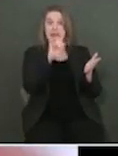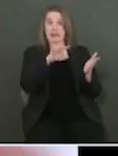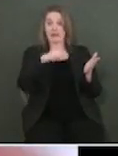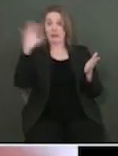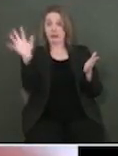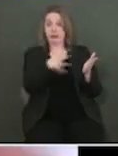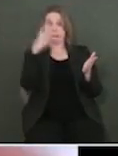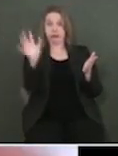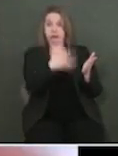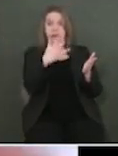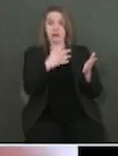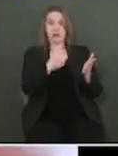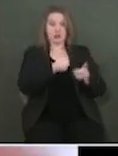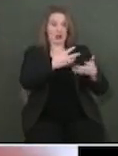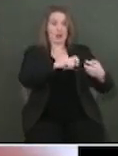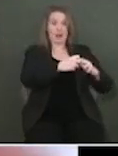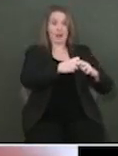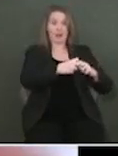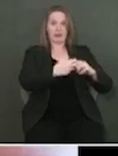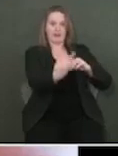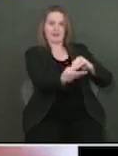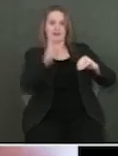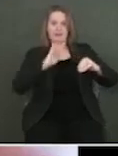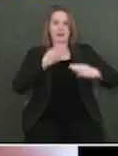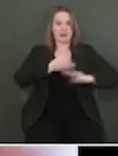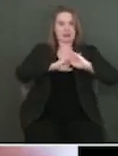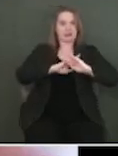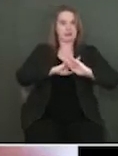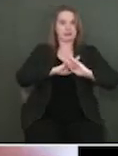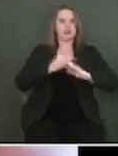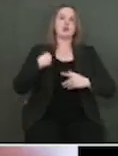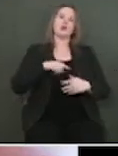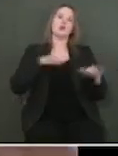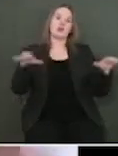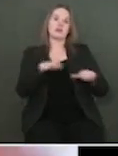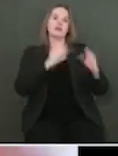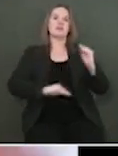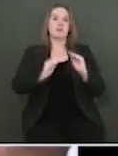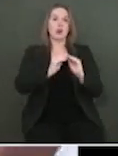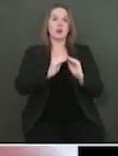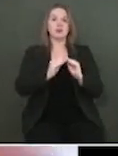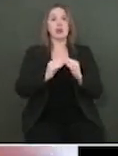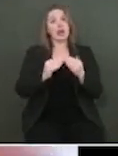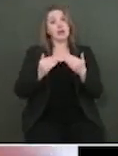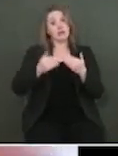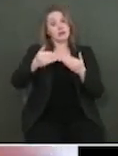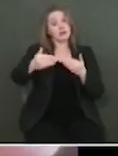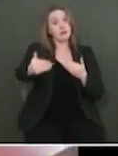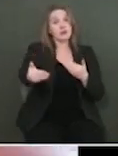problem. So it's items like that we've just done more of. In some years we might do,